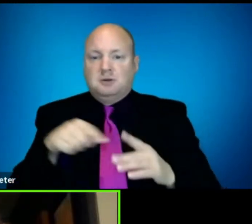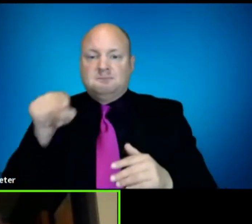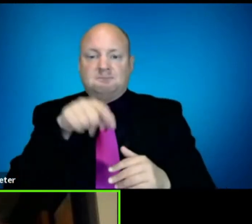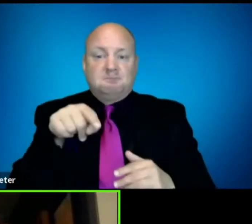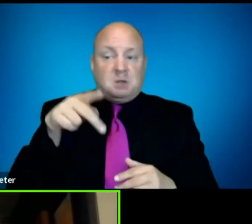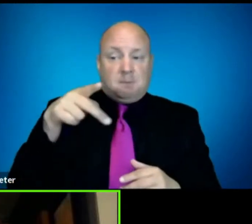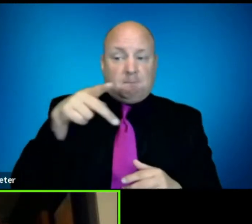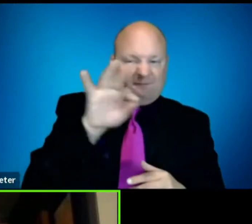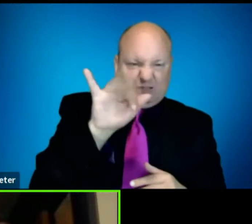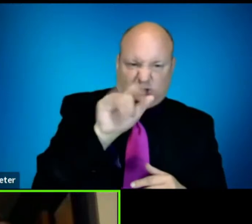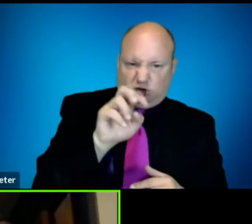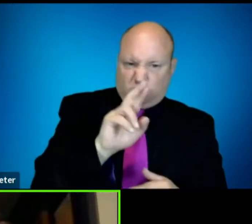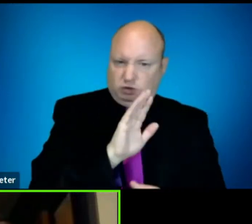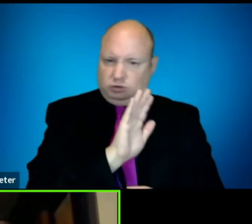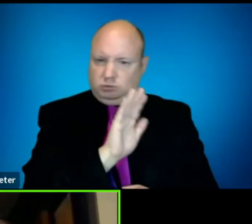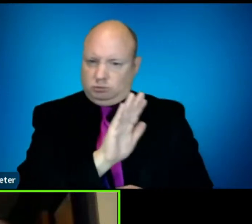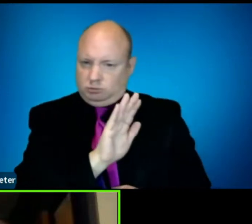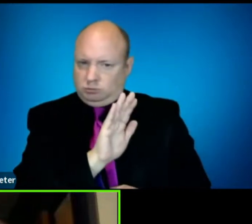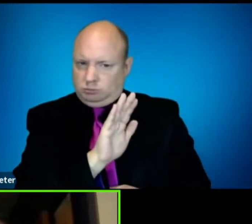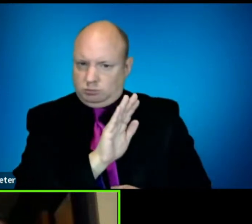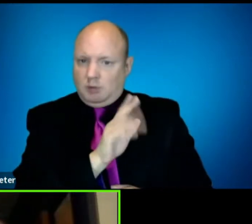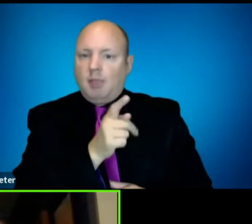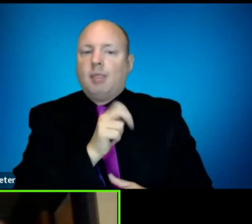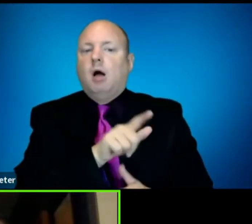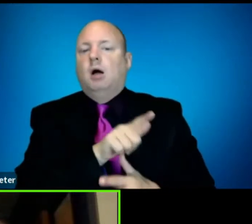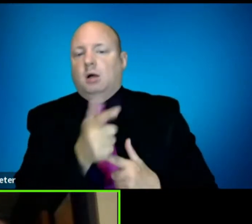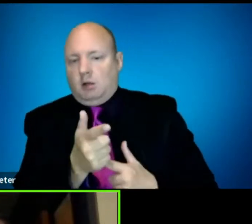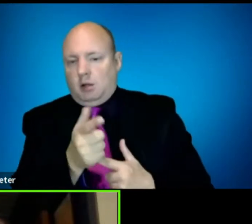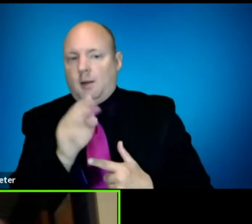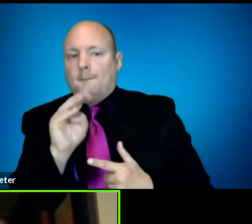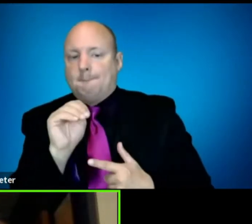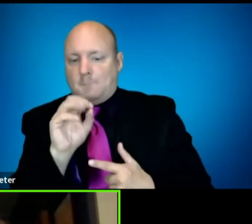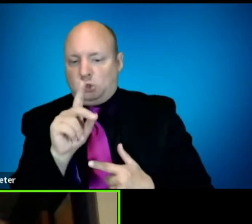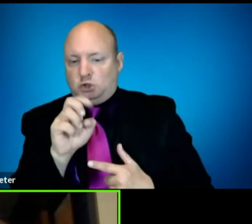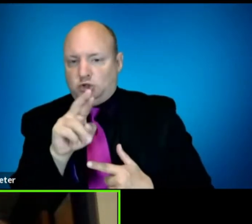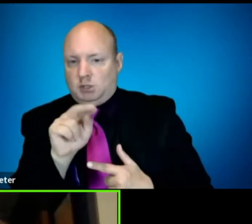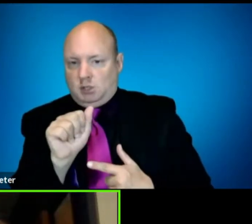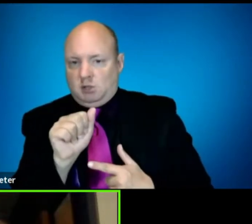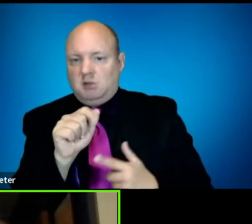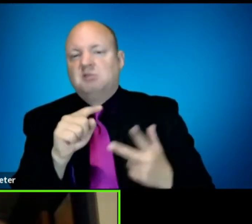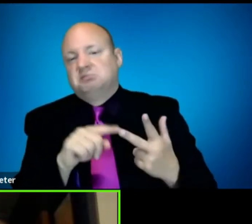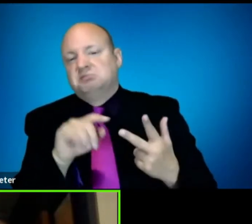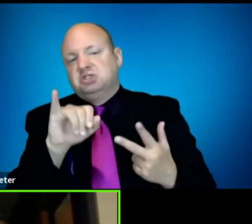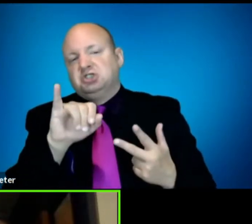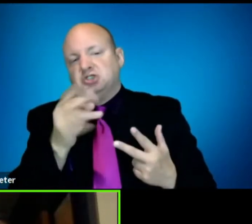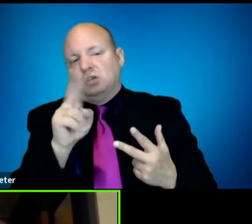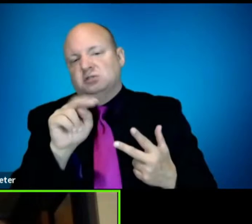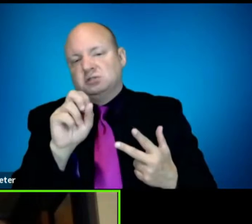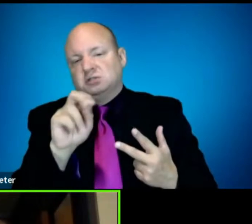vaccines, and we are still waiting for information on a timeline for those who received Johnson & Johnson vaccines.